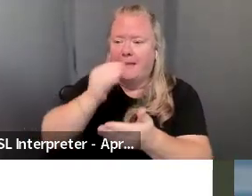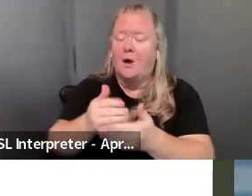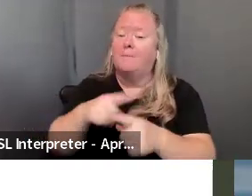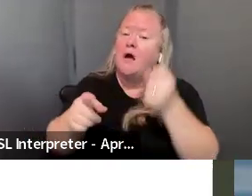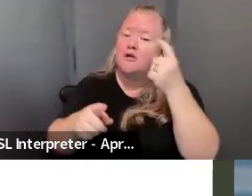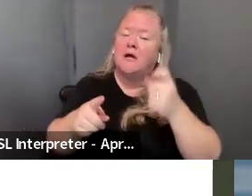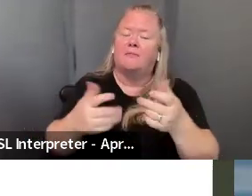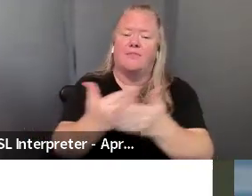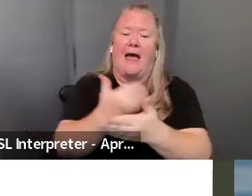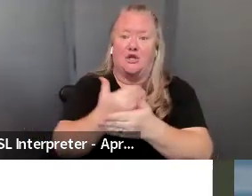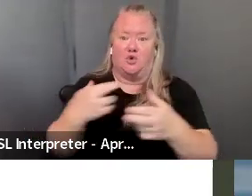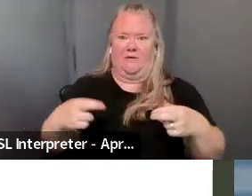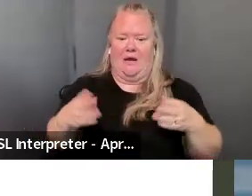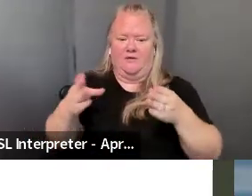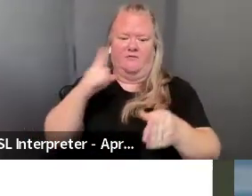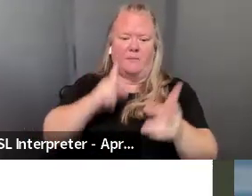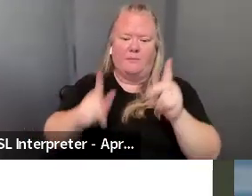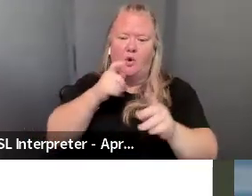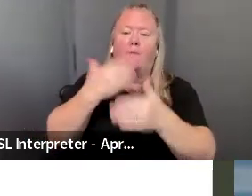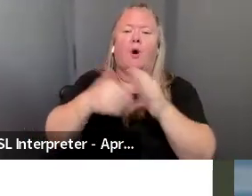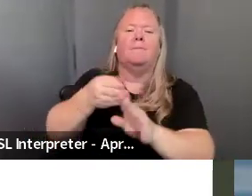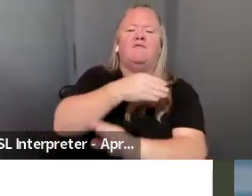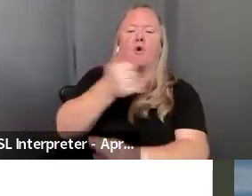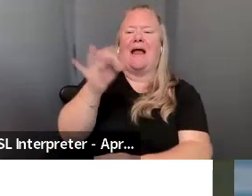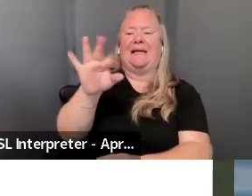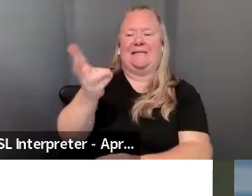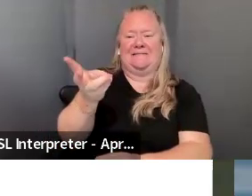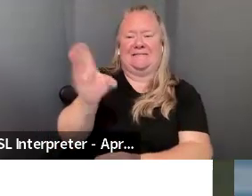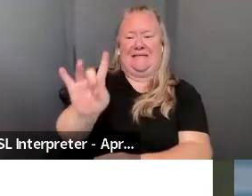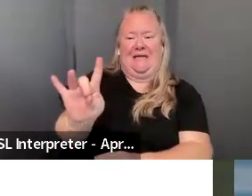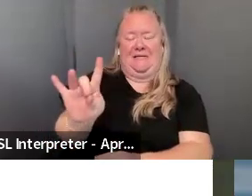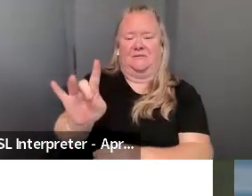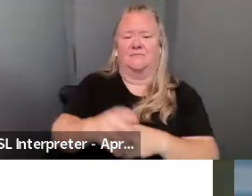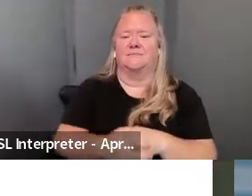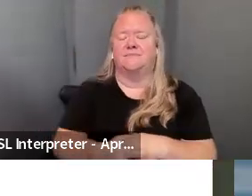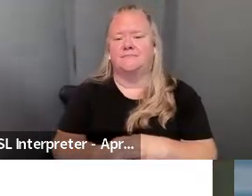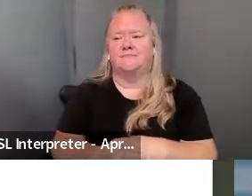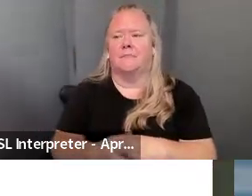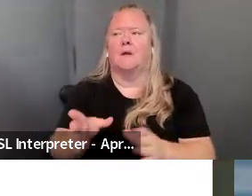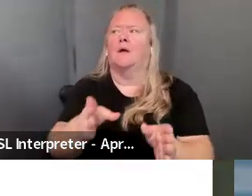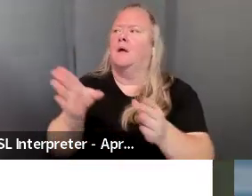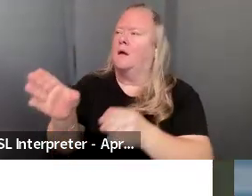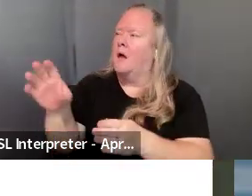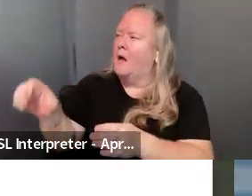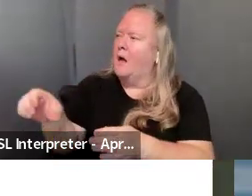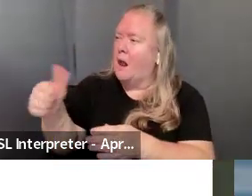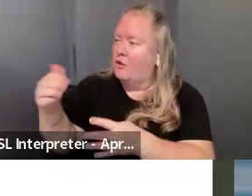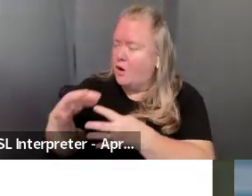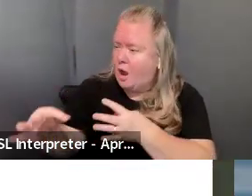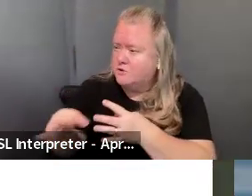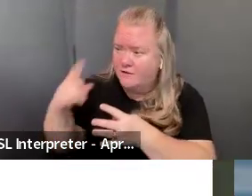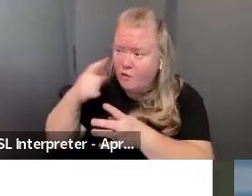again, the near retirees pathway was for folks who were born before 1968. And then is there an option